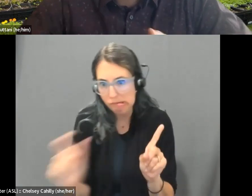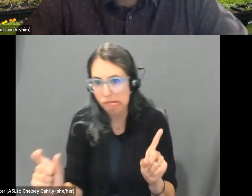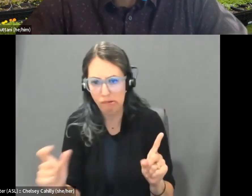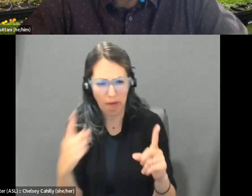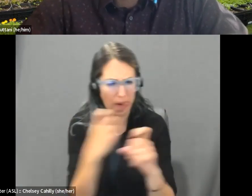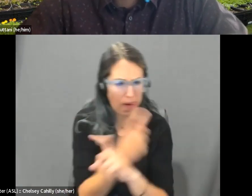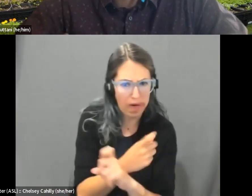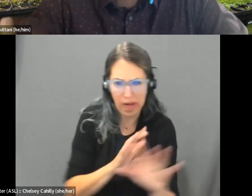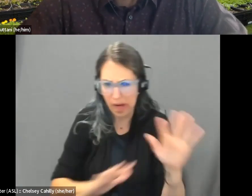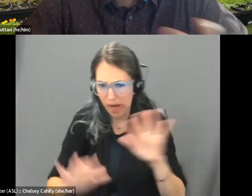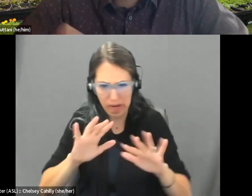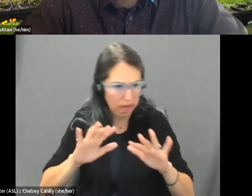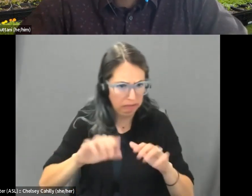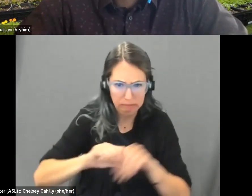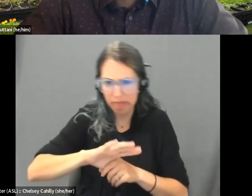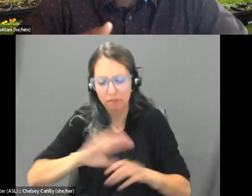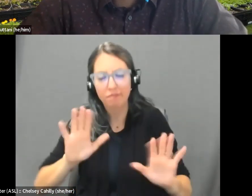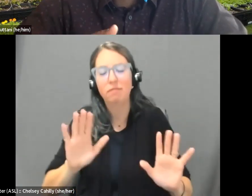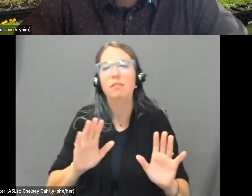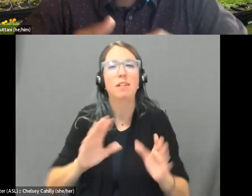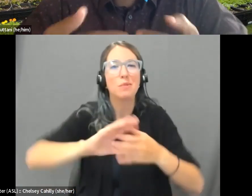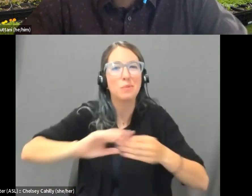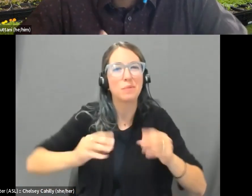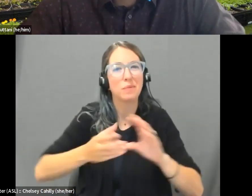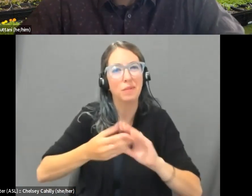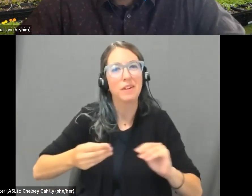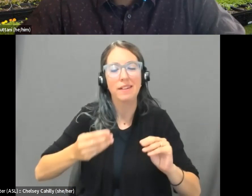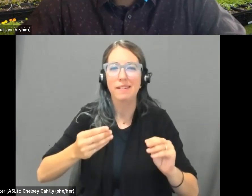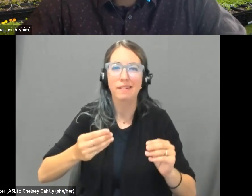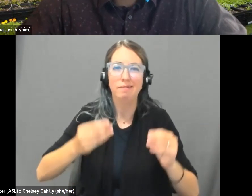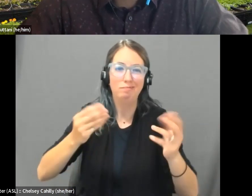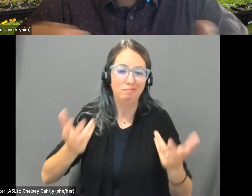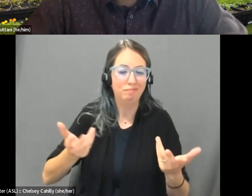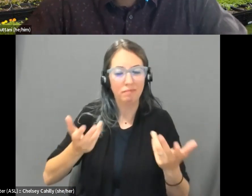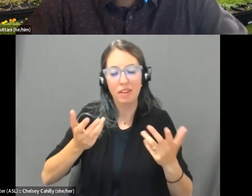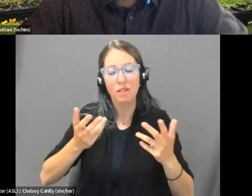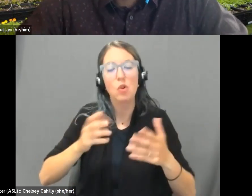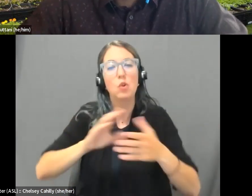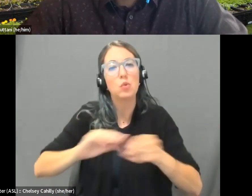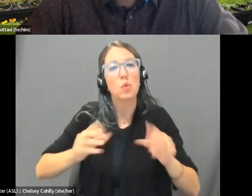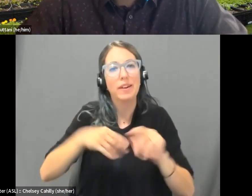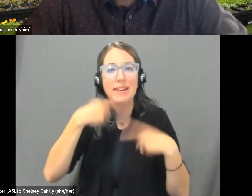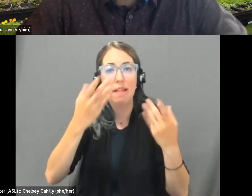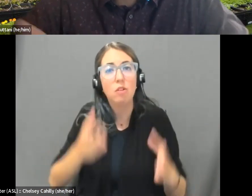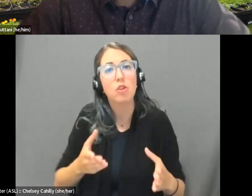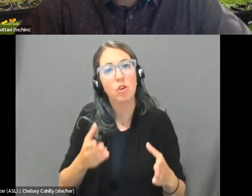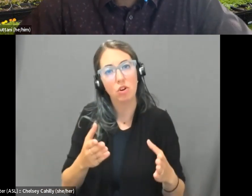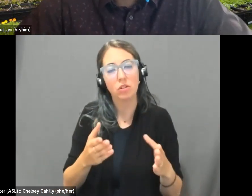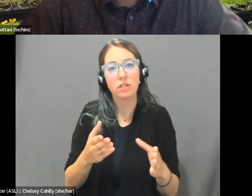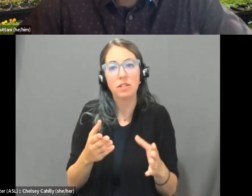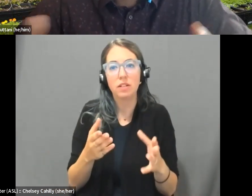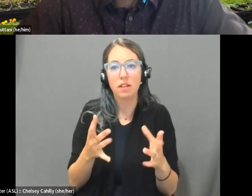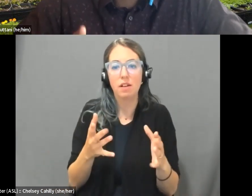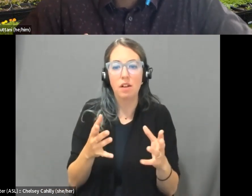sure that we're checking in regularly, we're holding ourselves accountable as a network, and that the storytellers always feel that they have